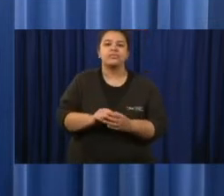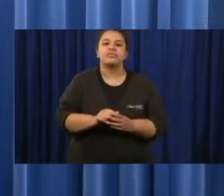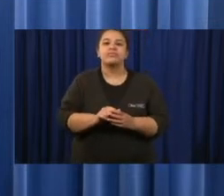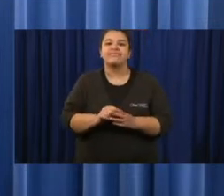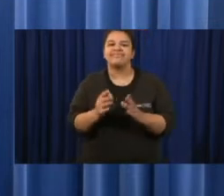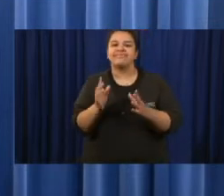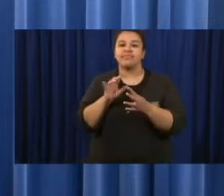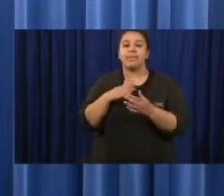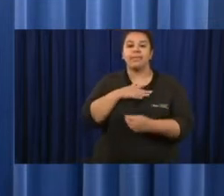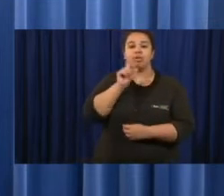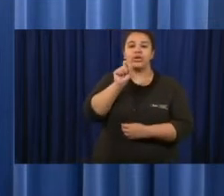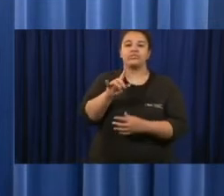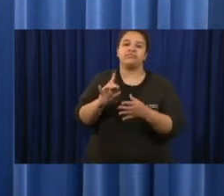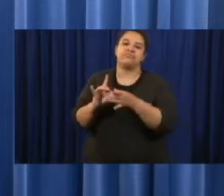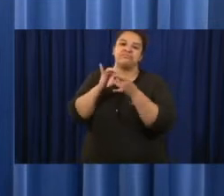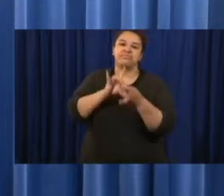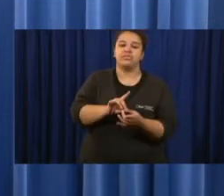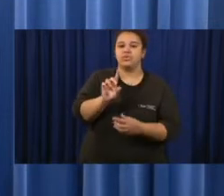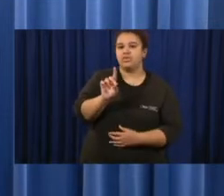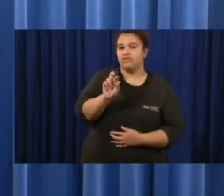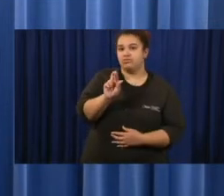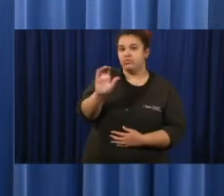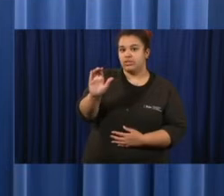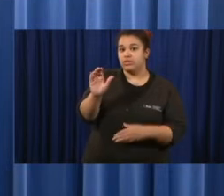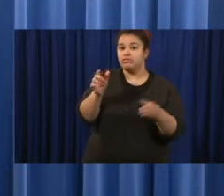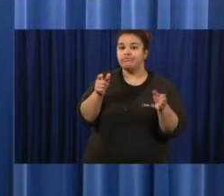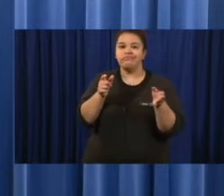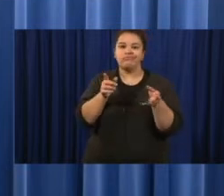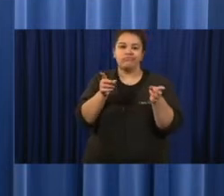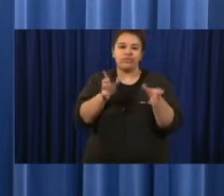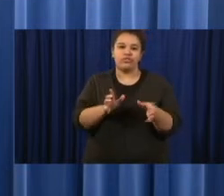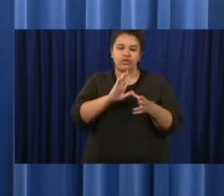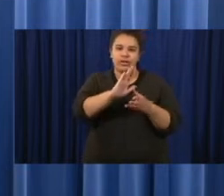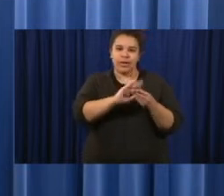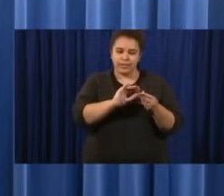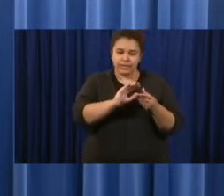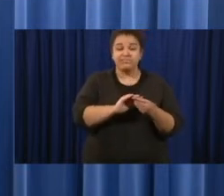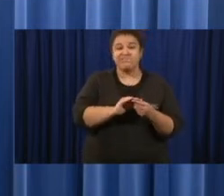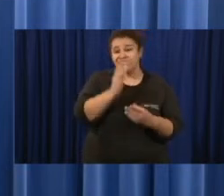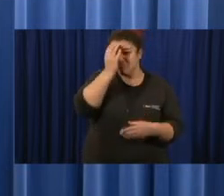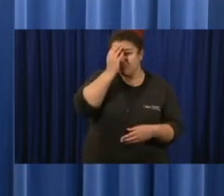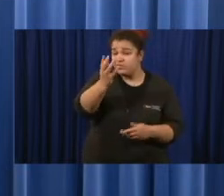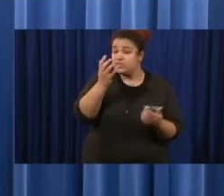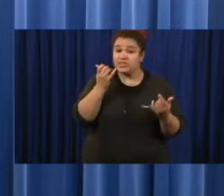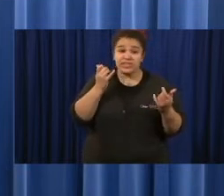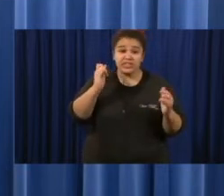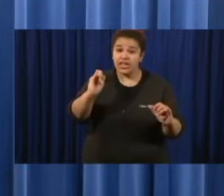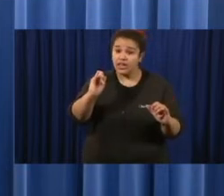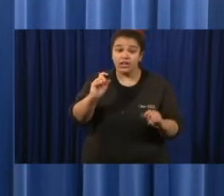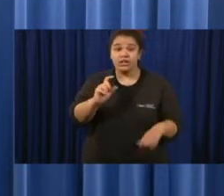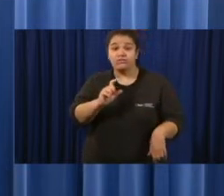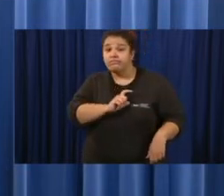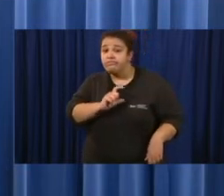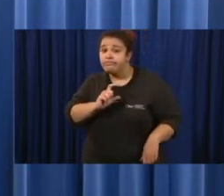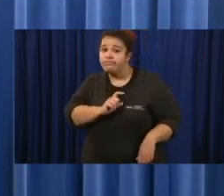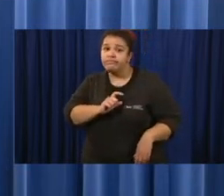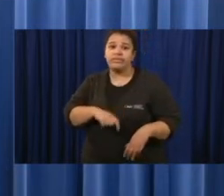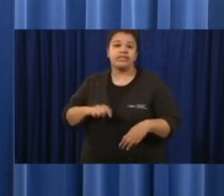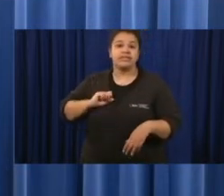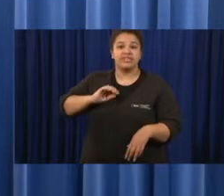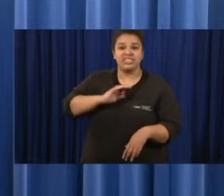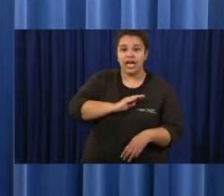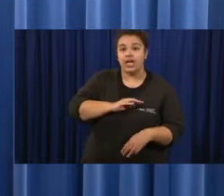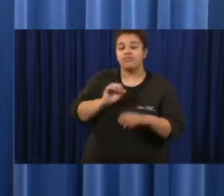earlier, we continue to hear from correction officers and others inside prison who say, despite what I said, they still don't